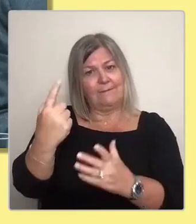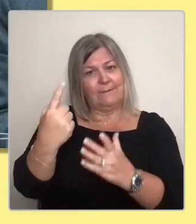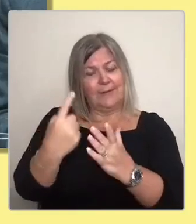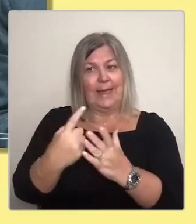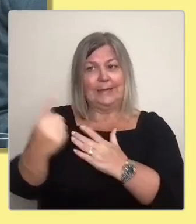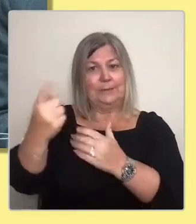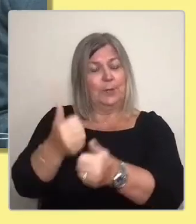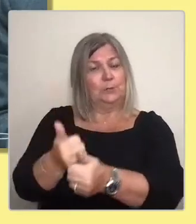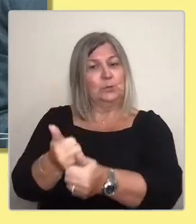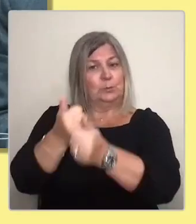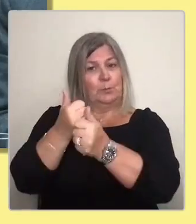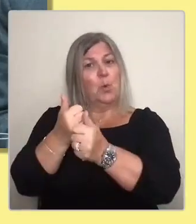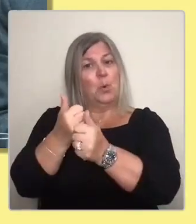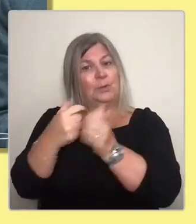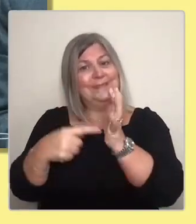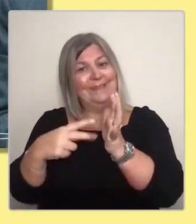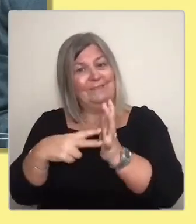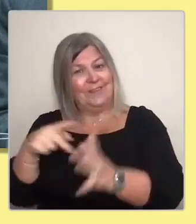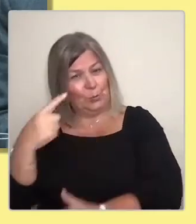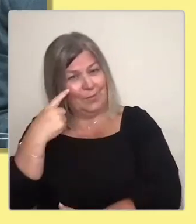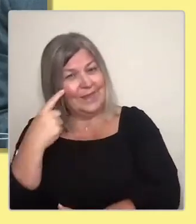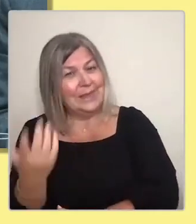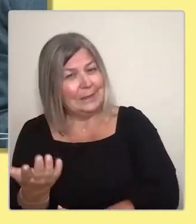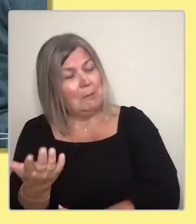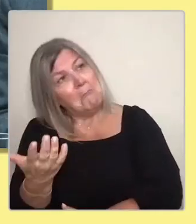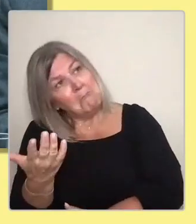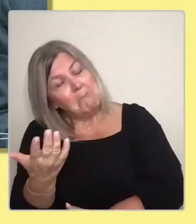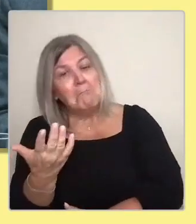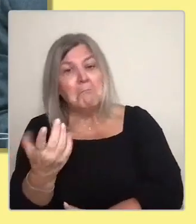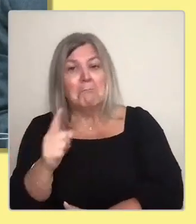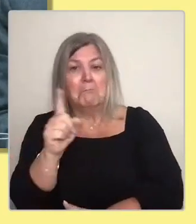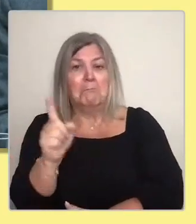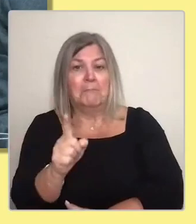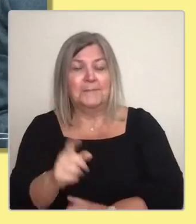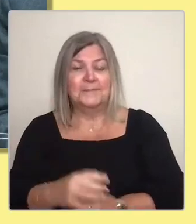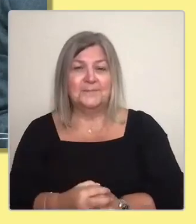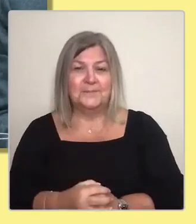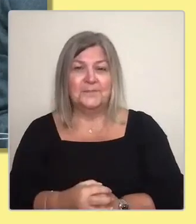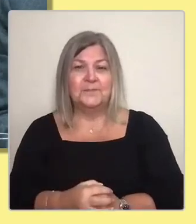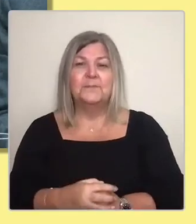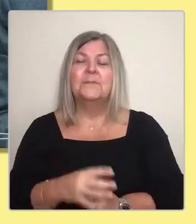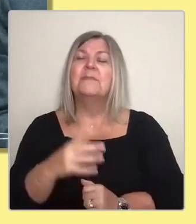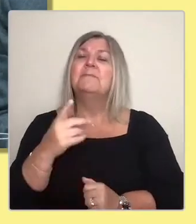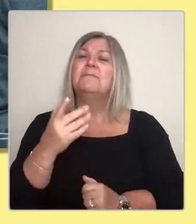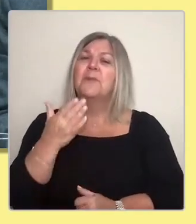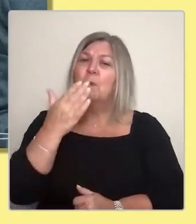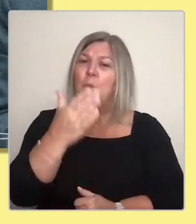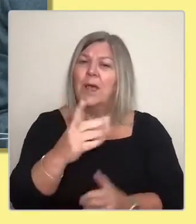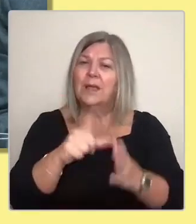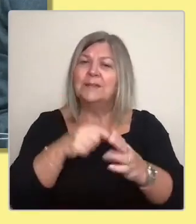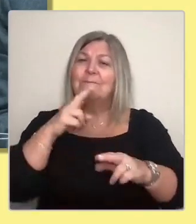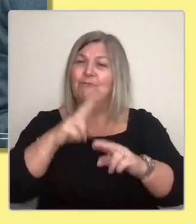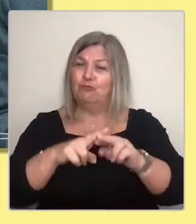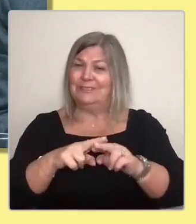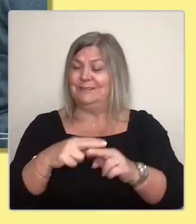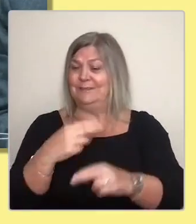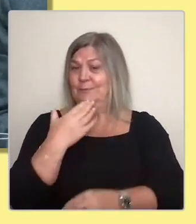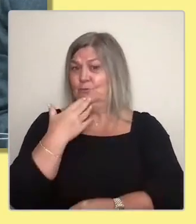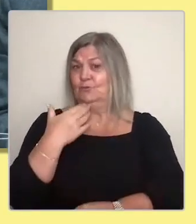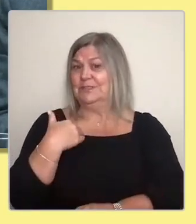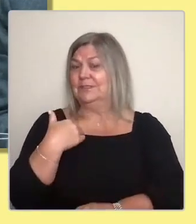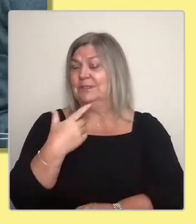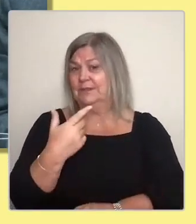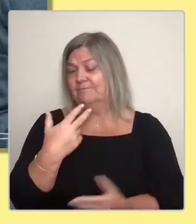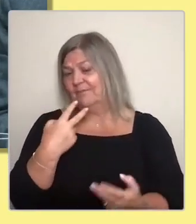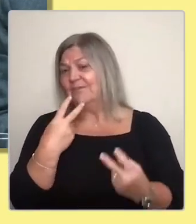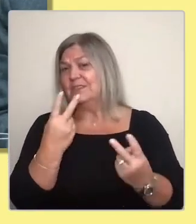all have an idea of what that might be like. We were down at Dumfries a few days ago, and some people aren't